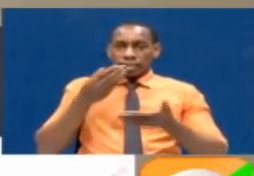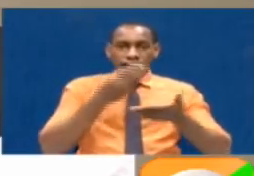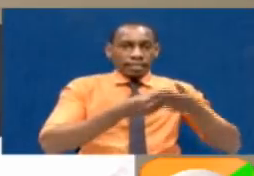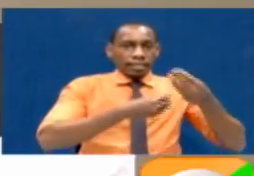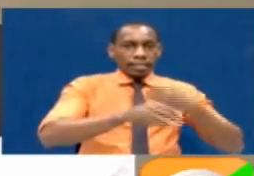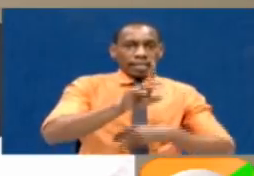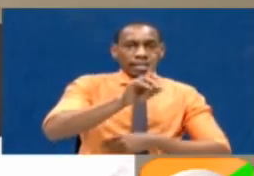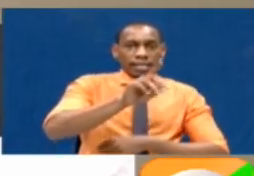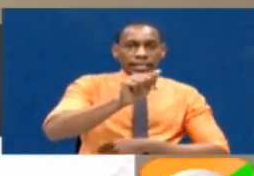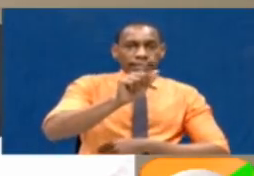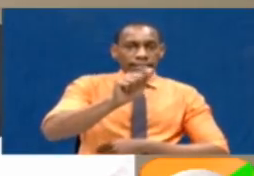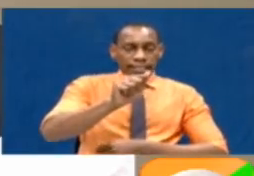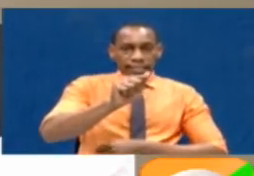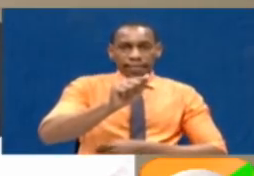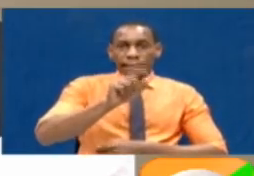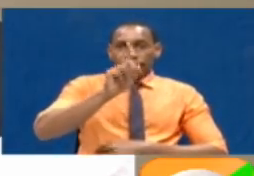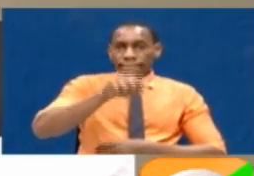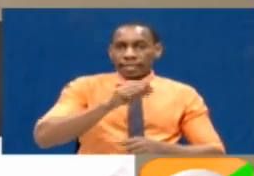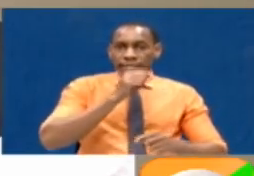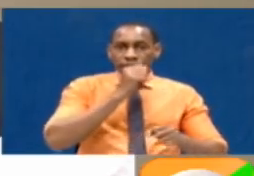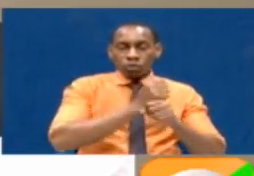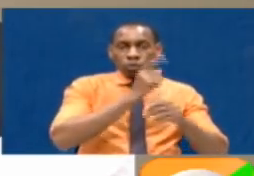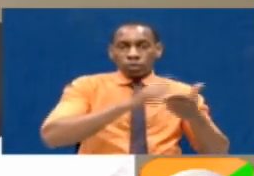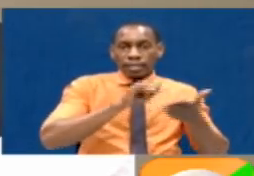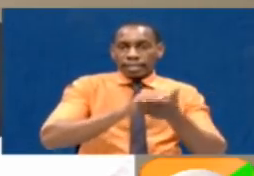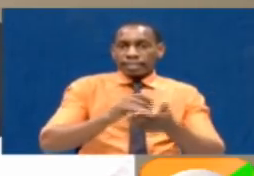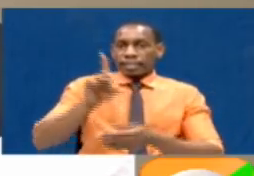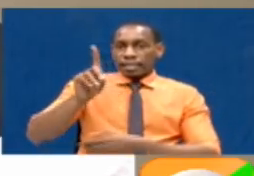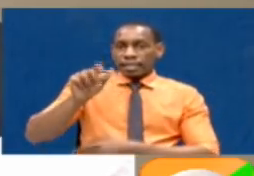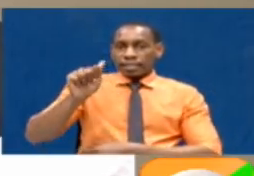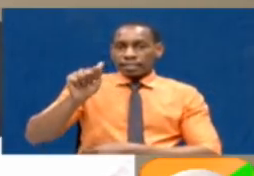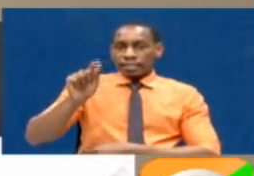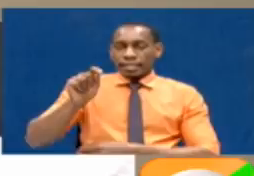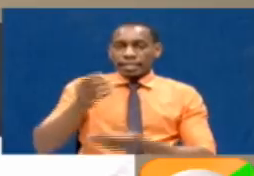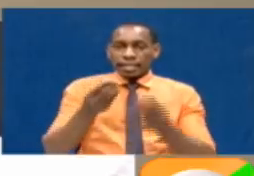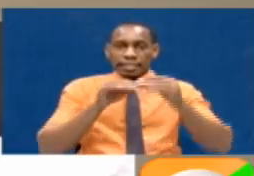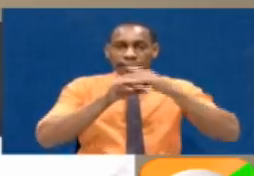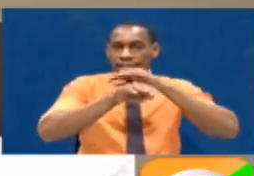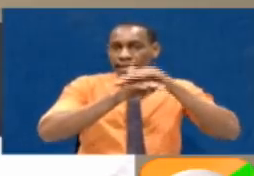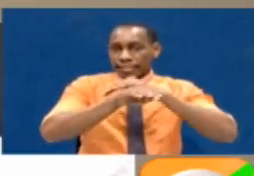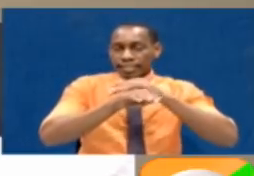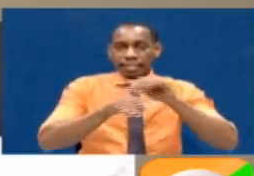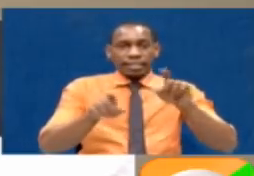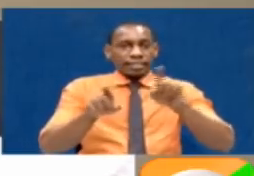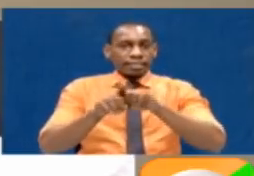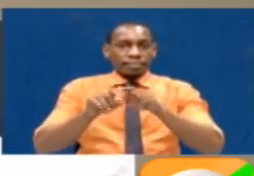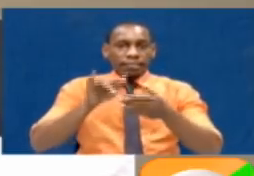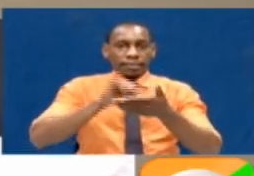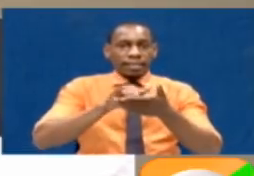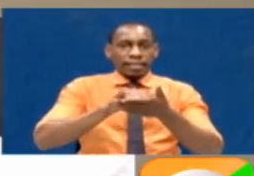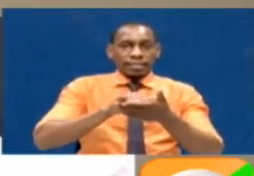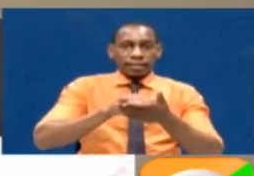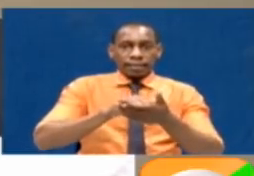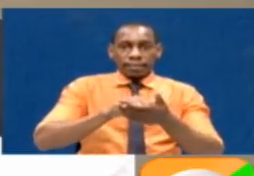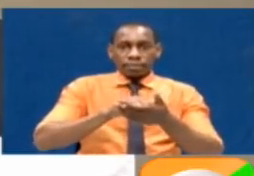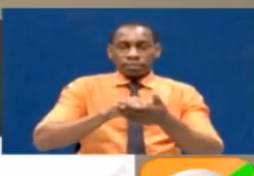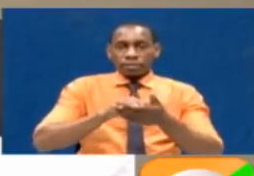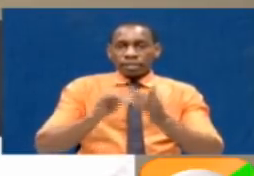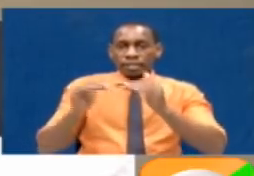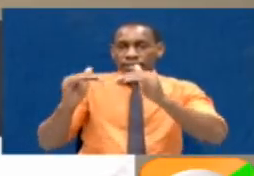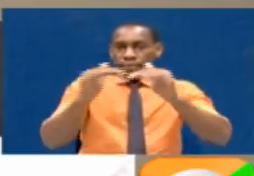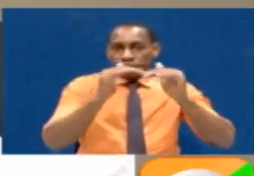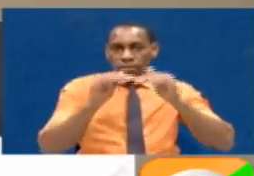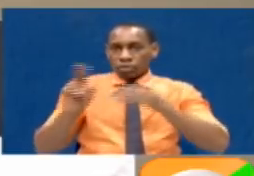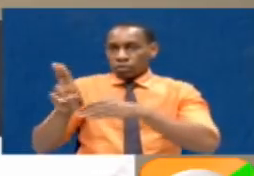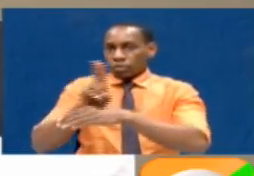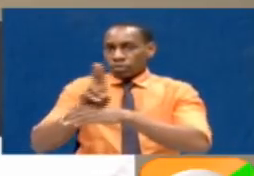data, we have to make sure that data is accessible. We have to make sure that we democratize the use